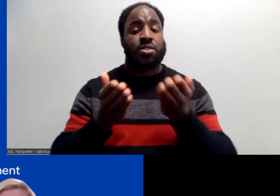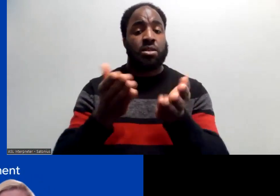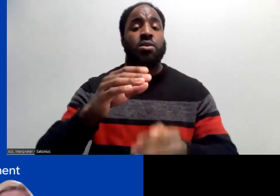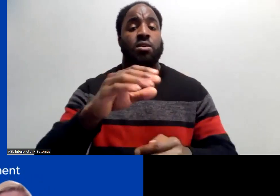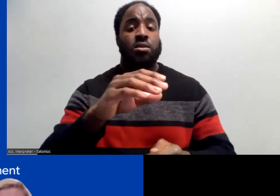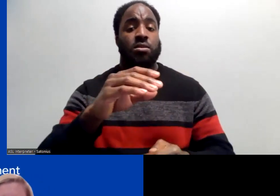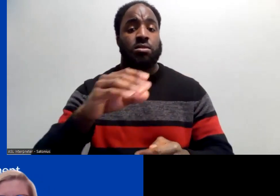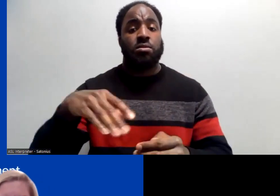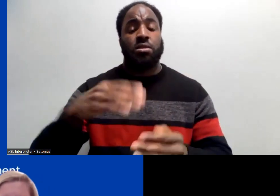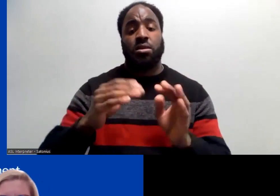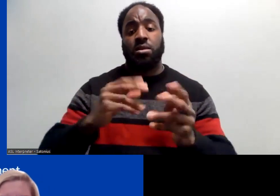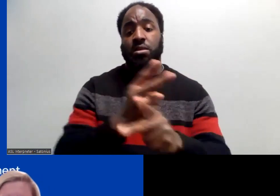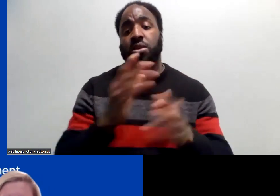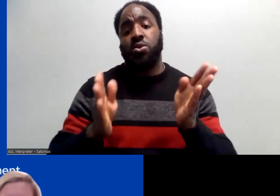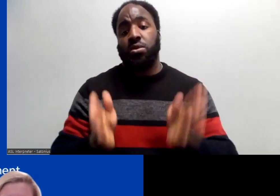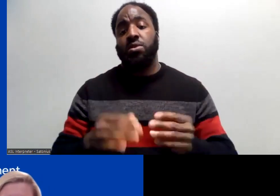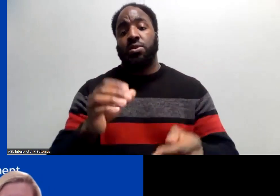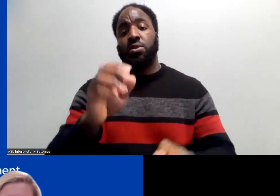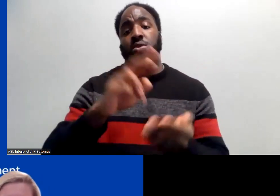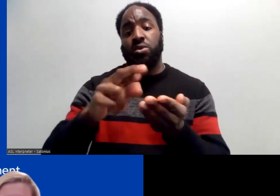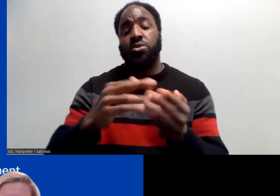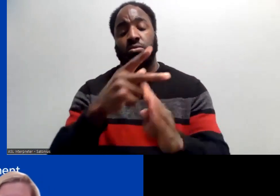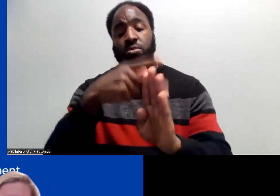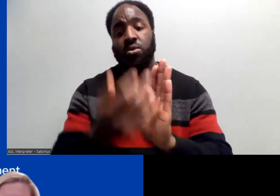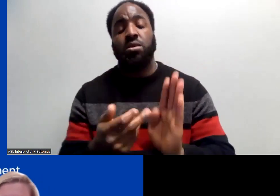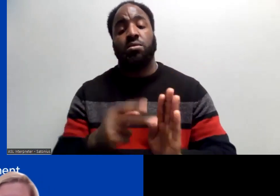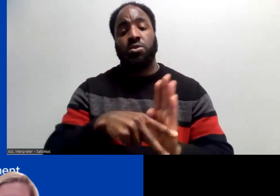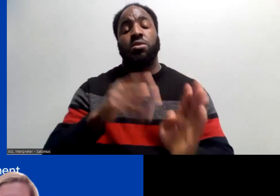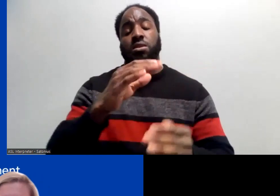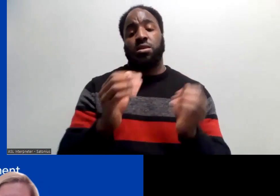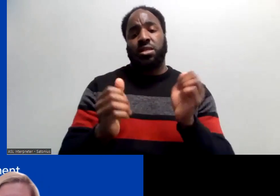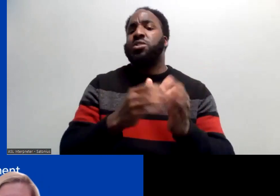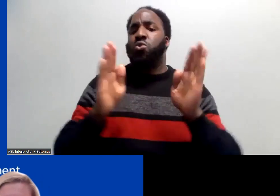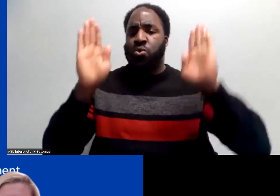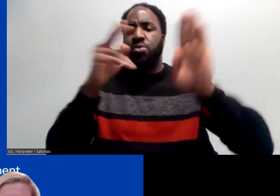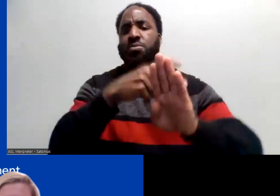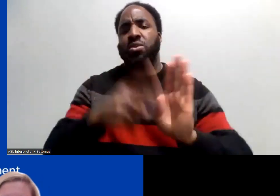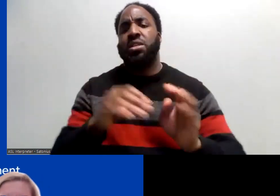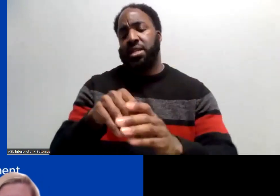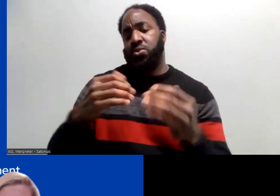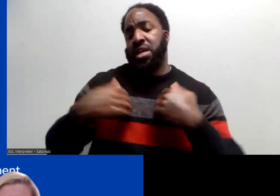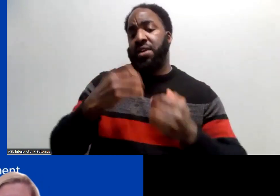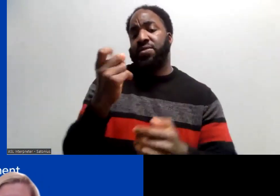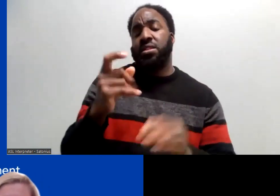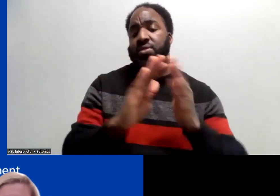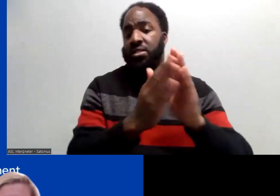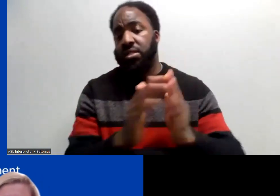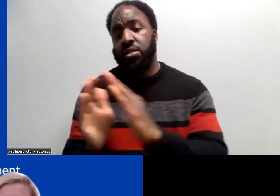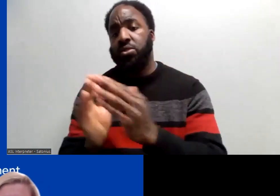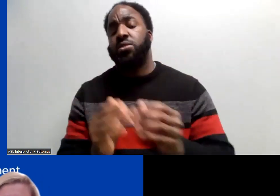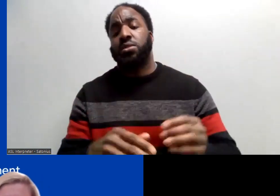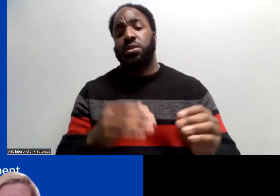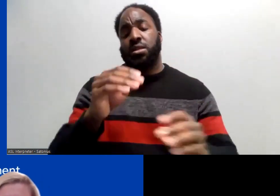Caregiver Resource Center program, which is a wonderful program in 11 centers throughout the state that provide services